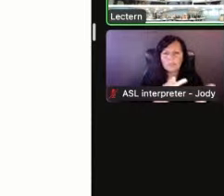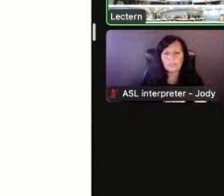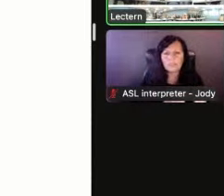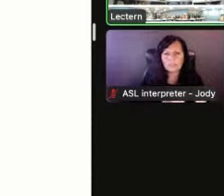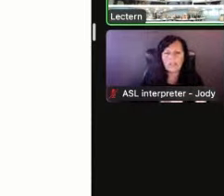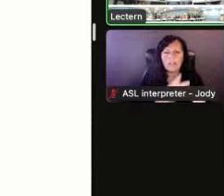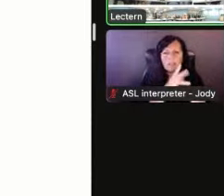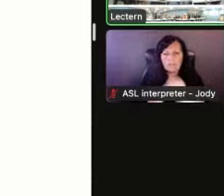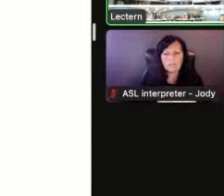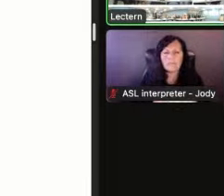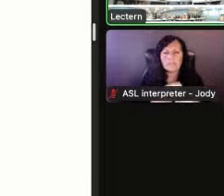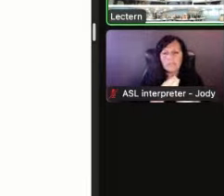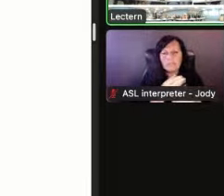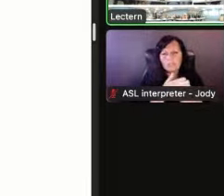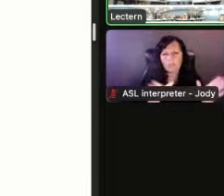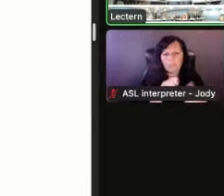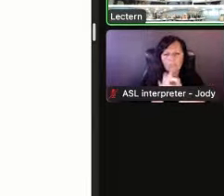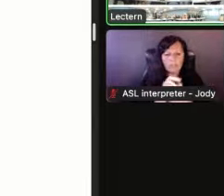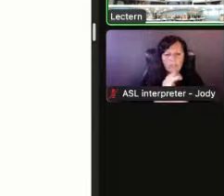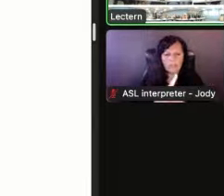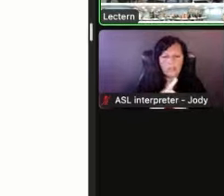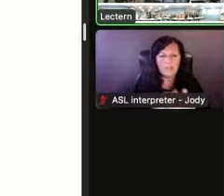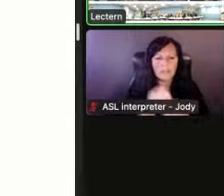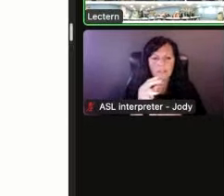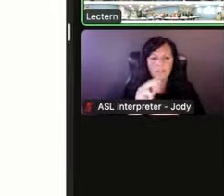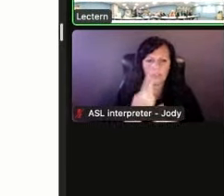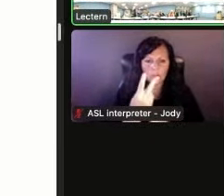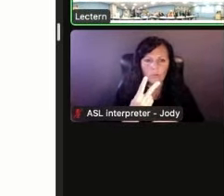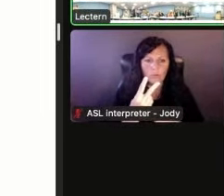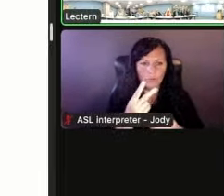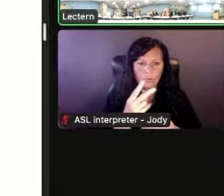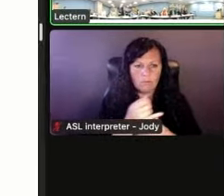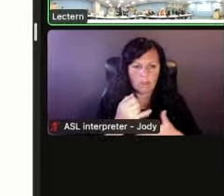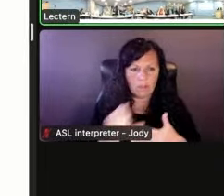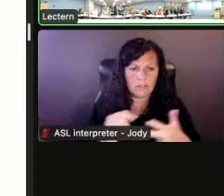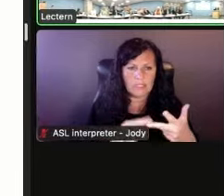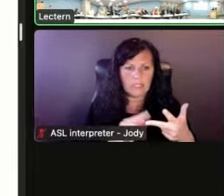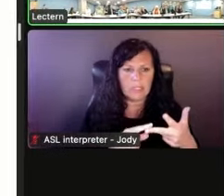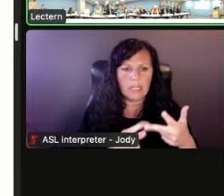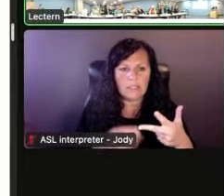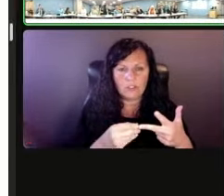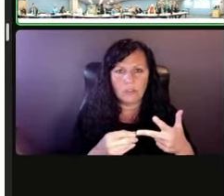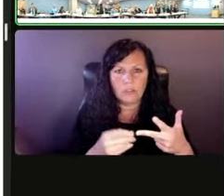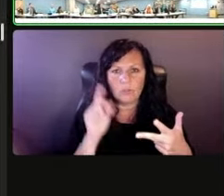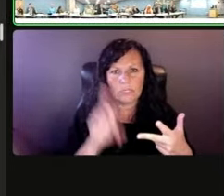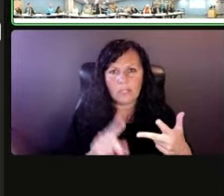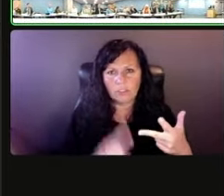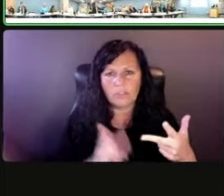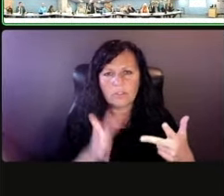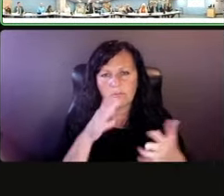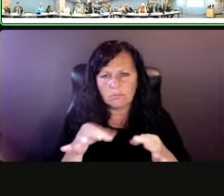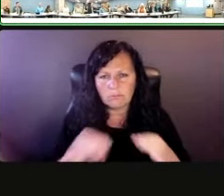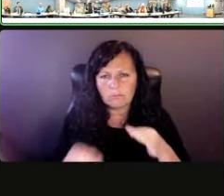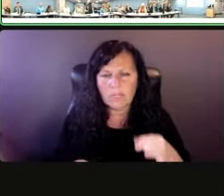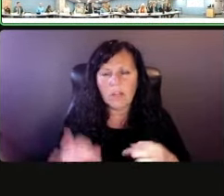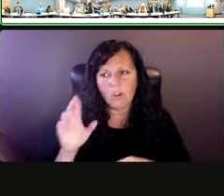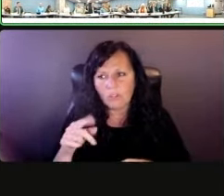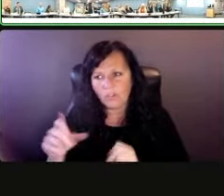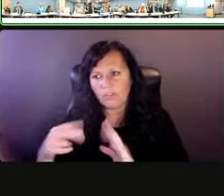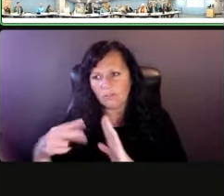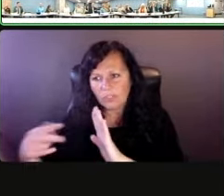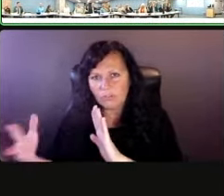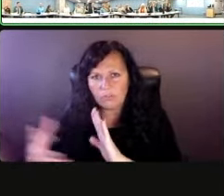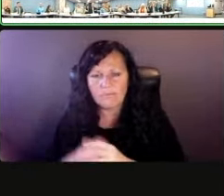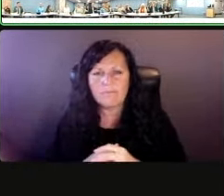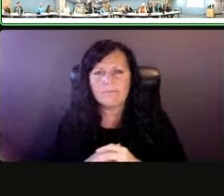fund. So those are the first two lines. And then the third one, additional reductions that we'll go through. And hopefully you've had a chance to look at those also. Are